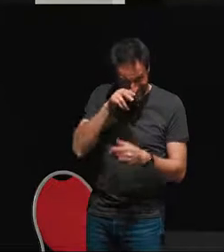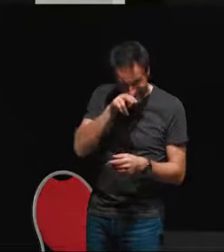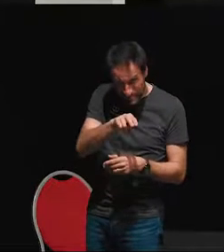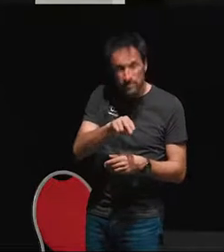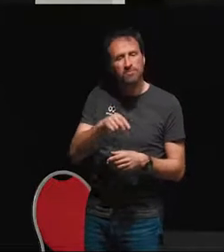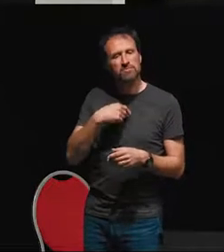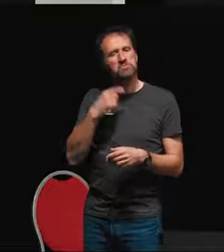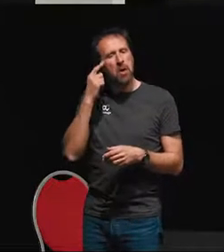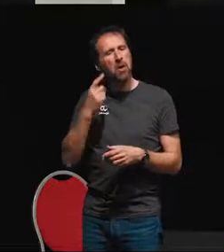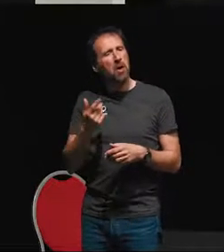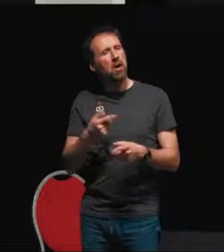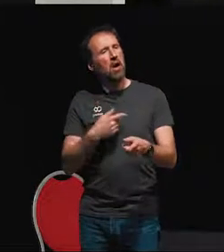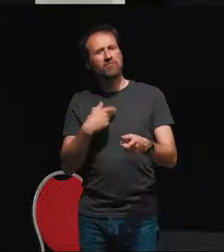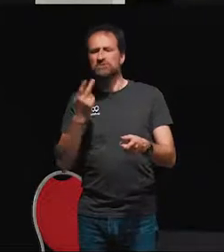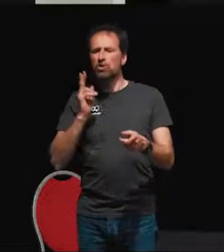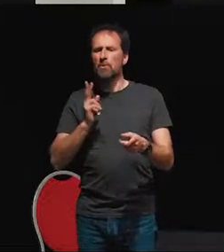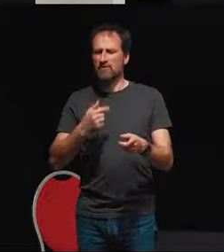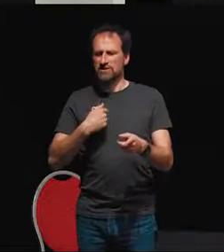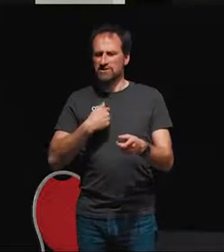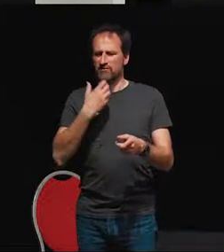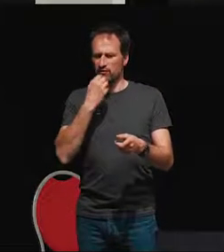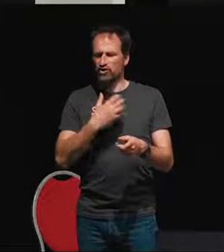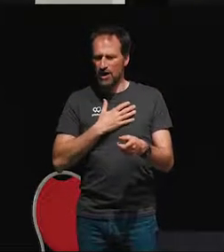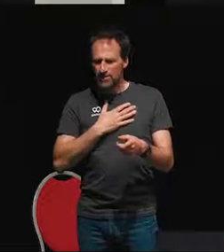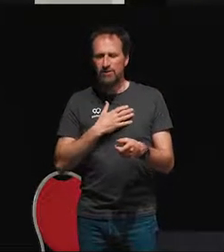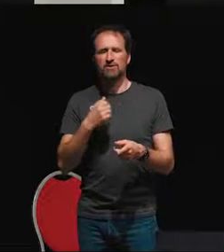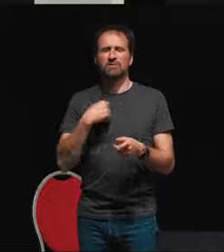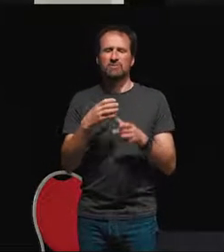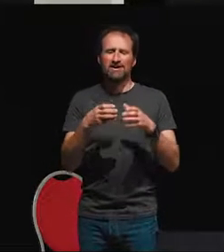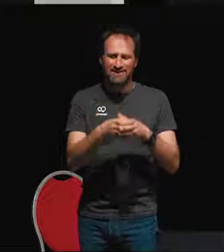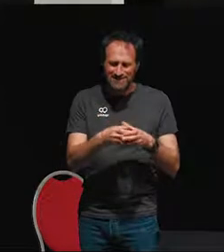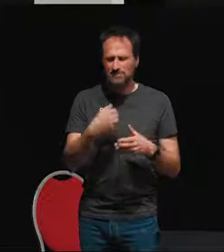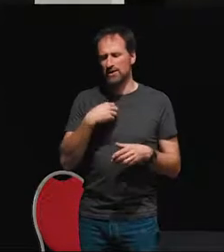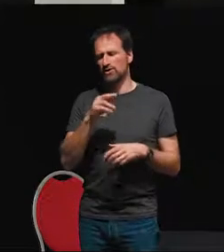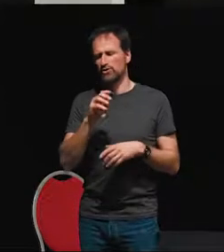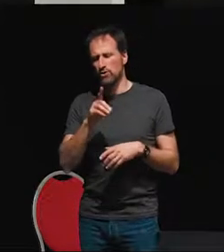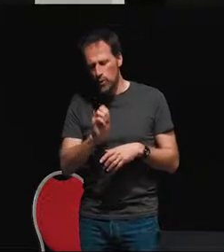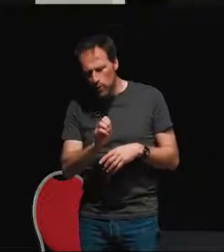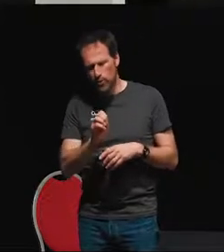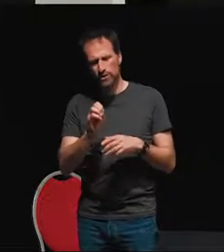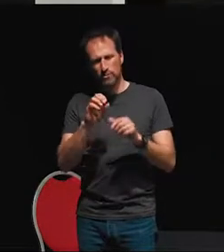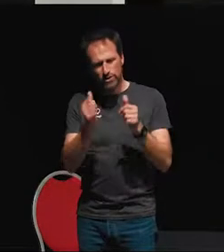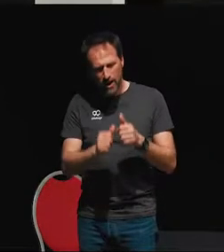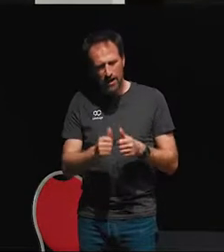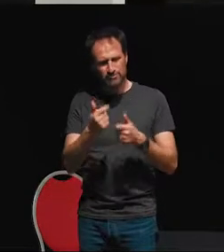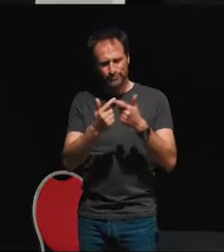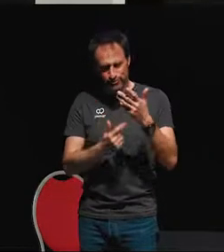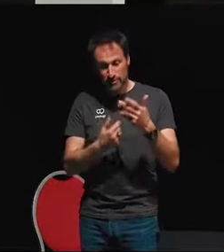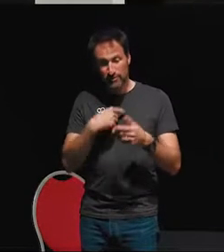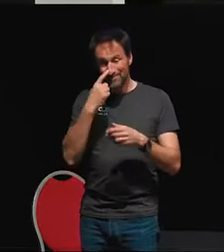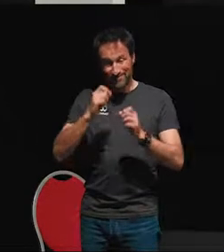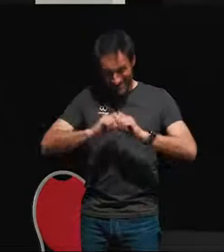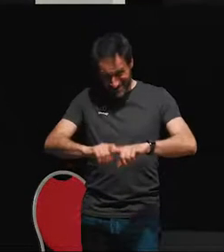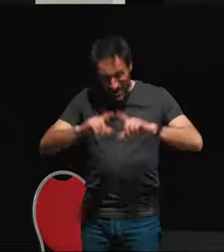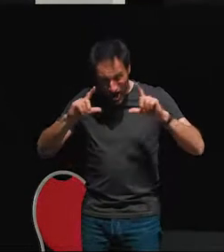I should have here I have my disk I have my node modules etc and when I actually open up my two separate files